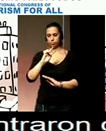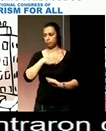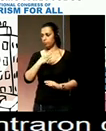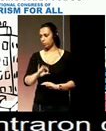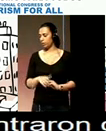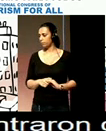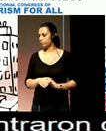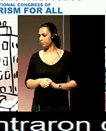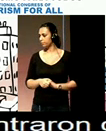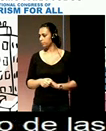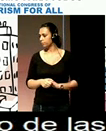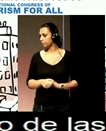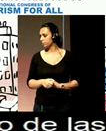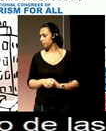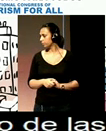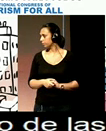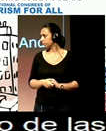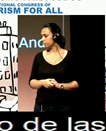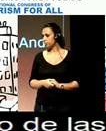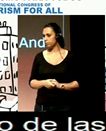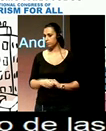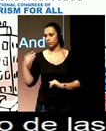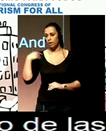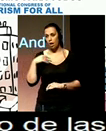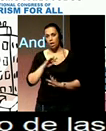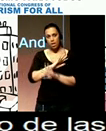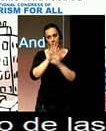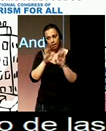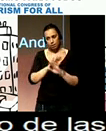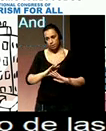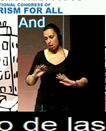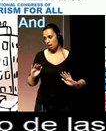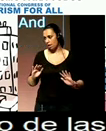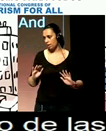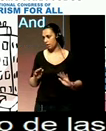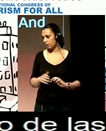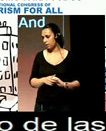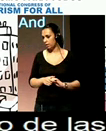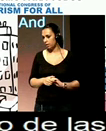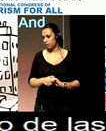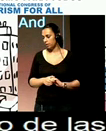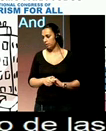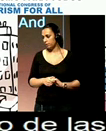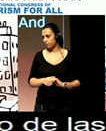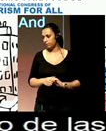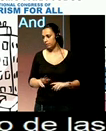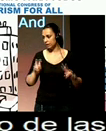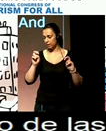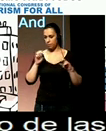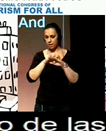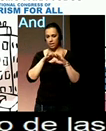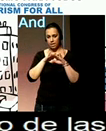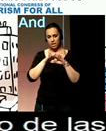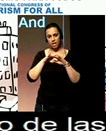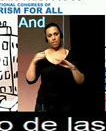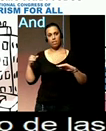And finally, upgrading the old railway station was part of the whole project. The rail passenger line that